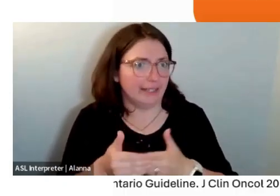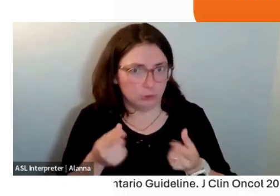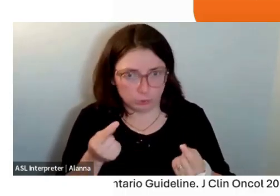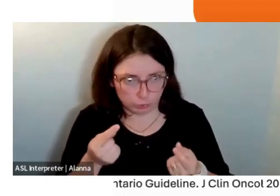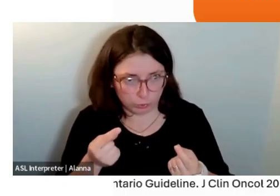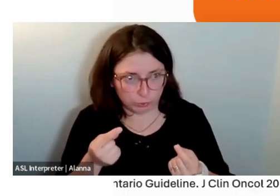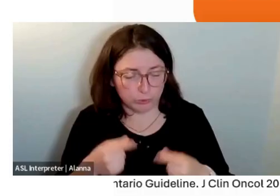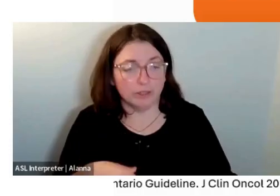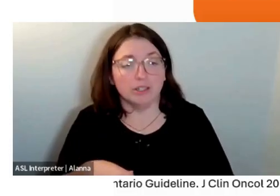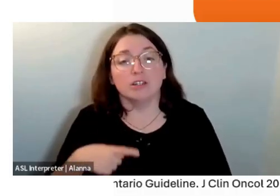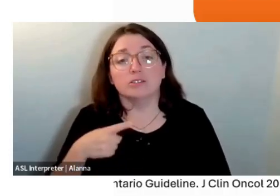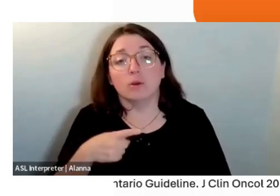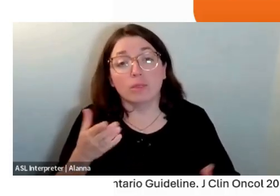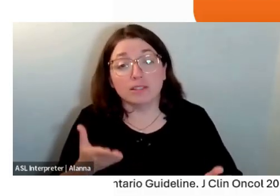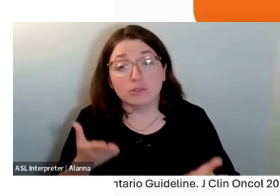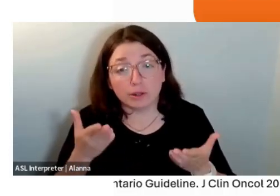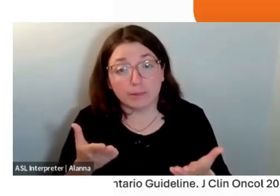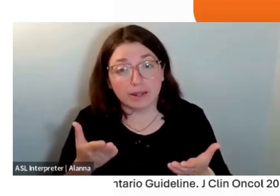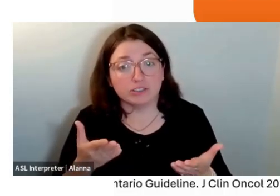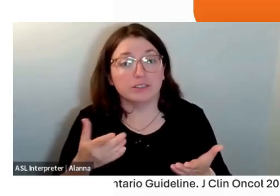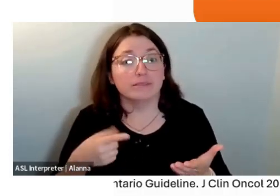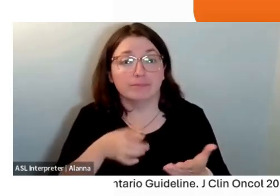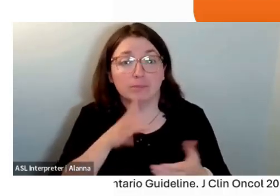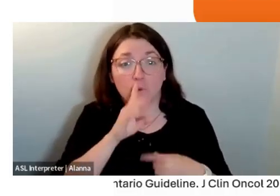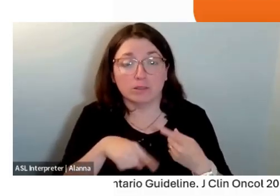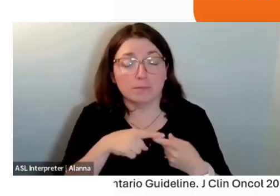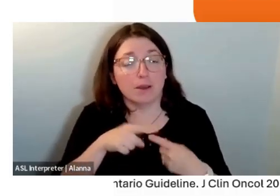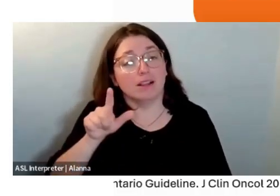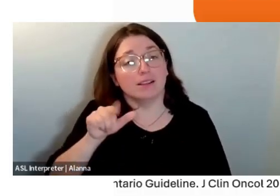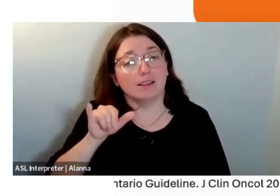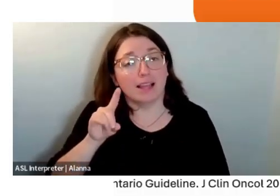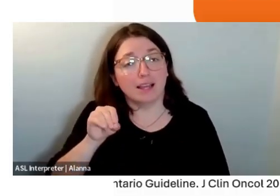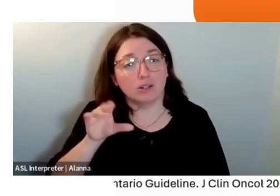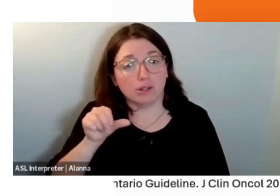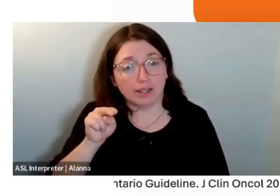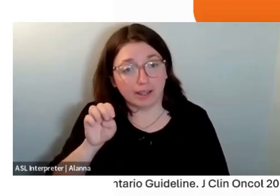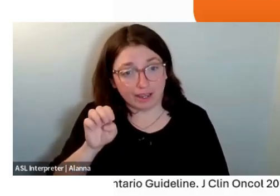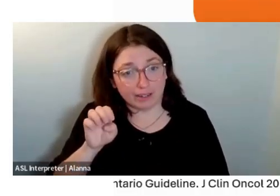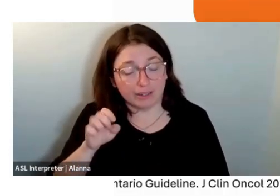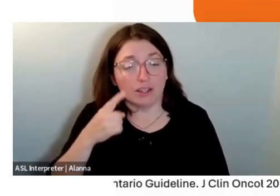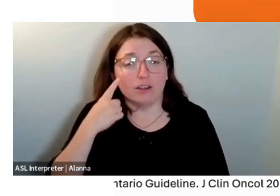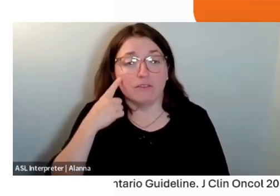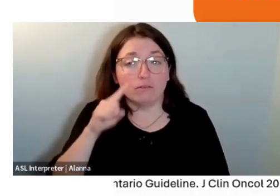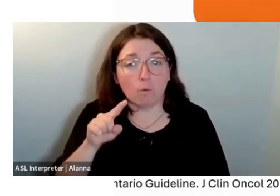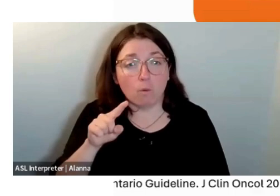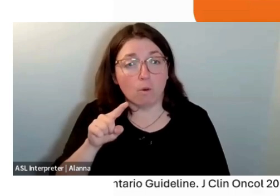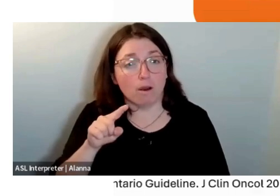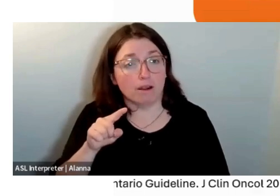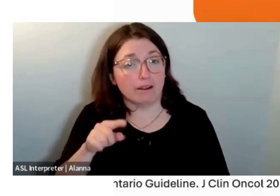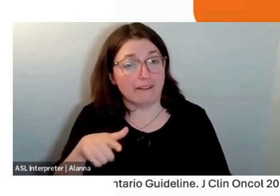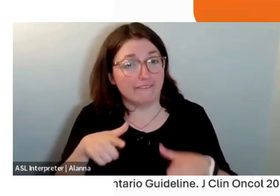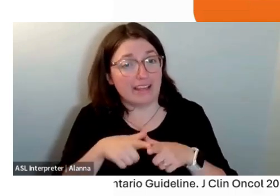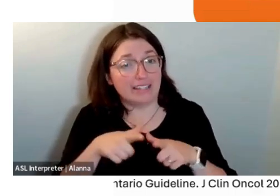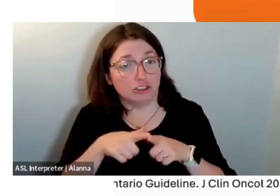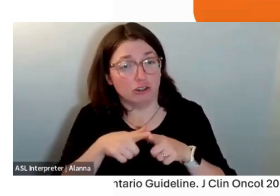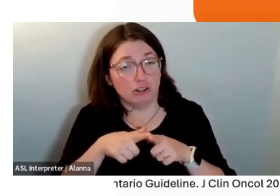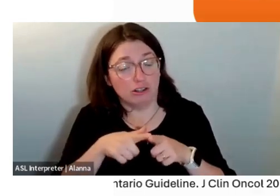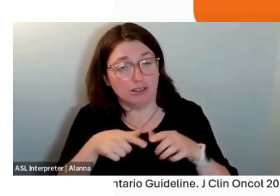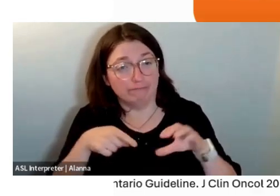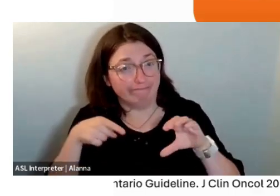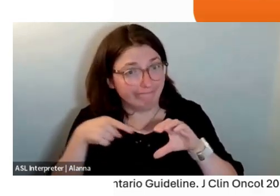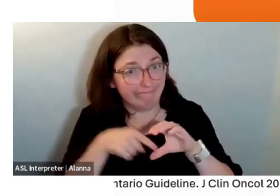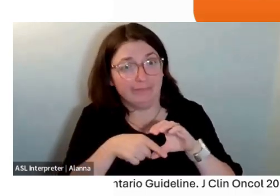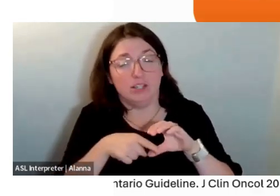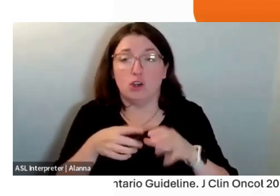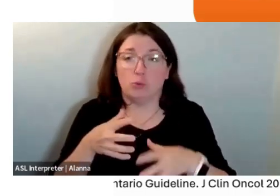recommendation includes a recommendation for lidocaine for vaginal receiving, and that's a possibility, though I'm not a big